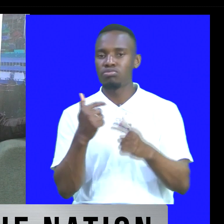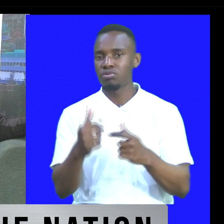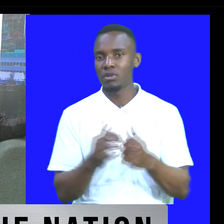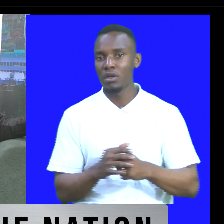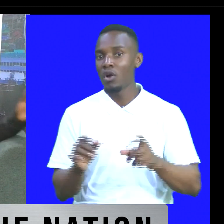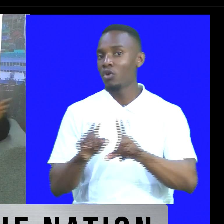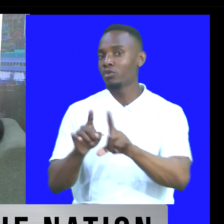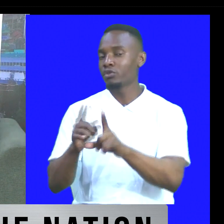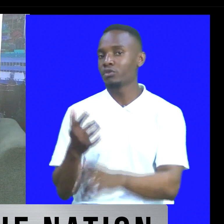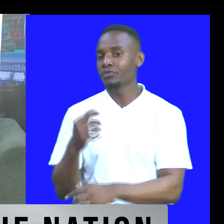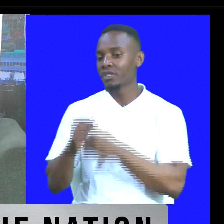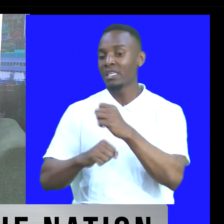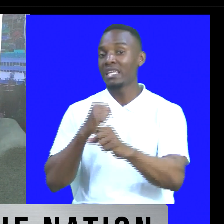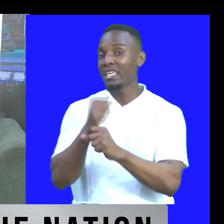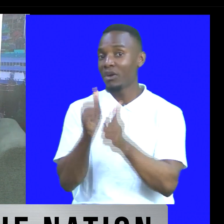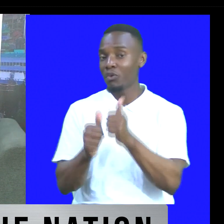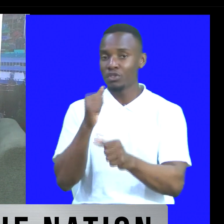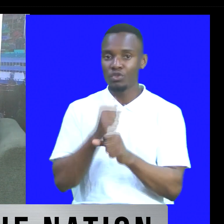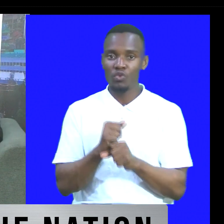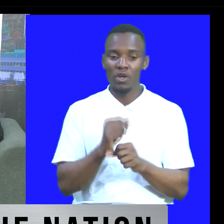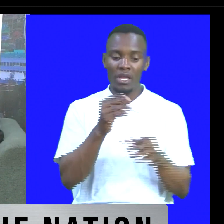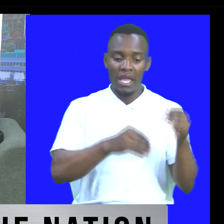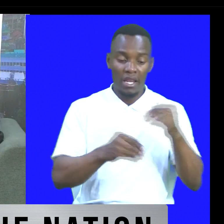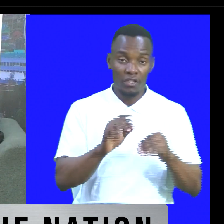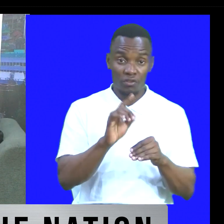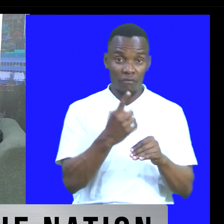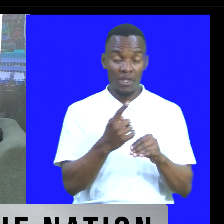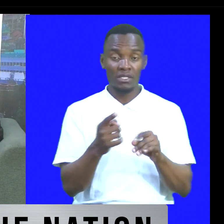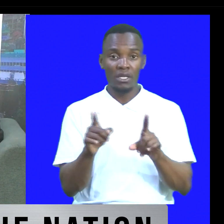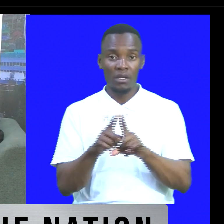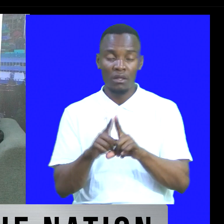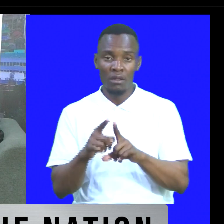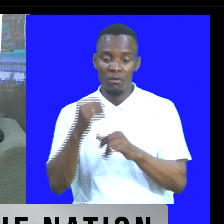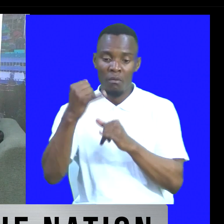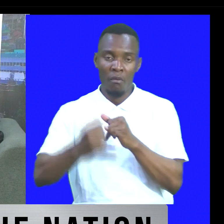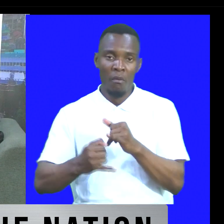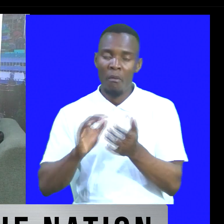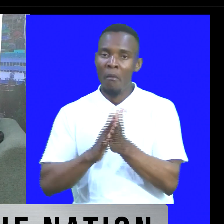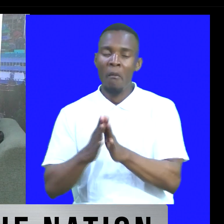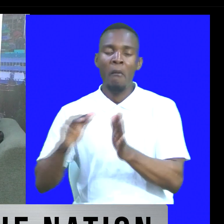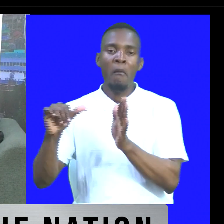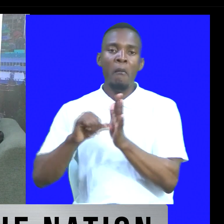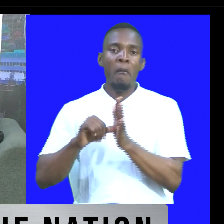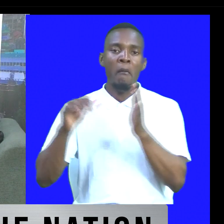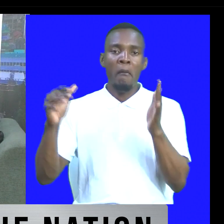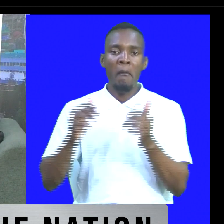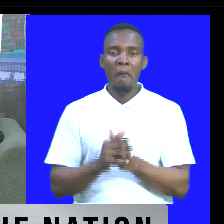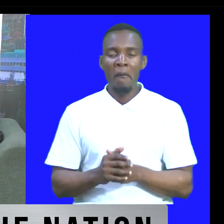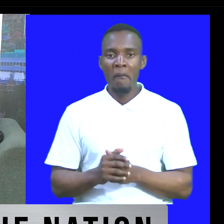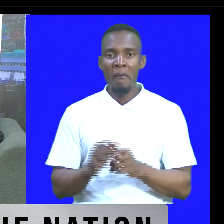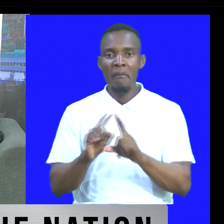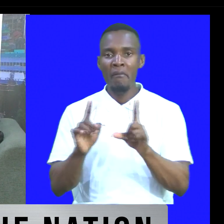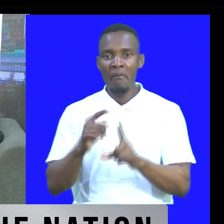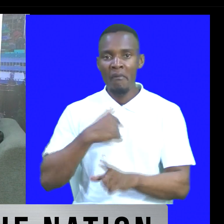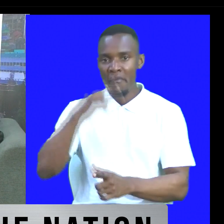the year that you do elections, the first and the last years of the 5-year term becomes a problem. But then I think